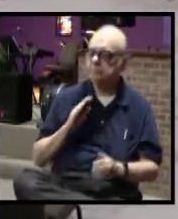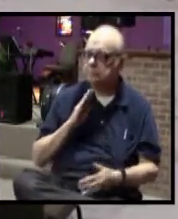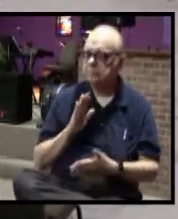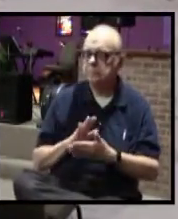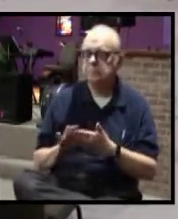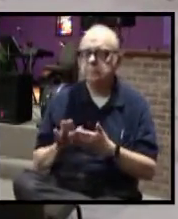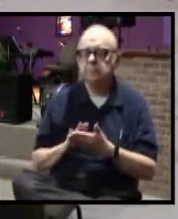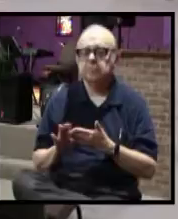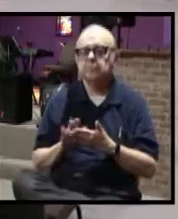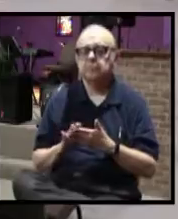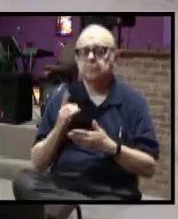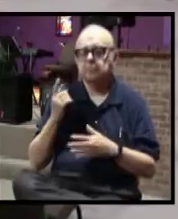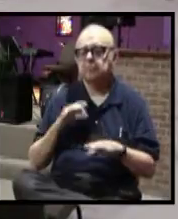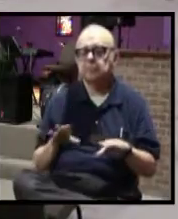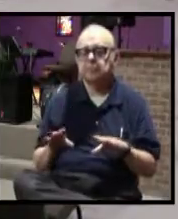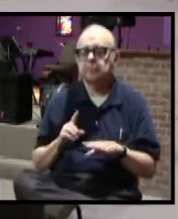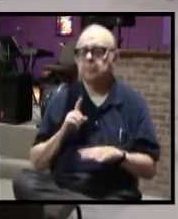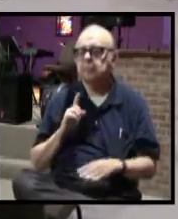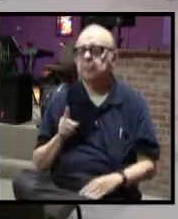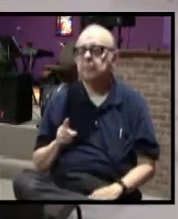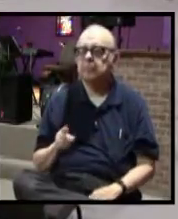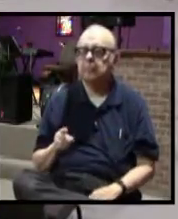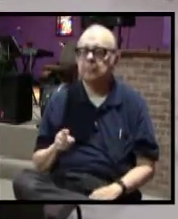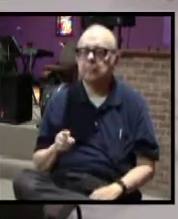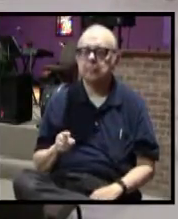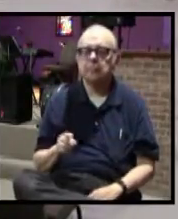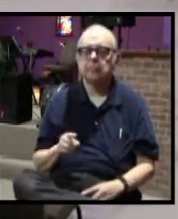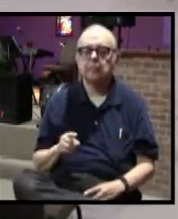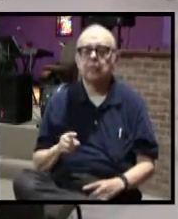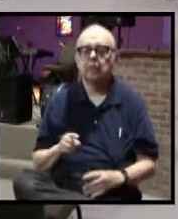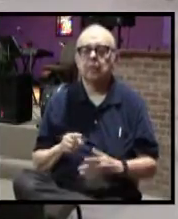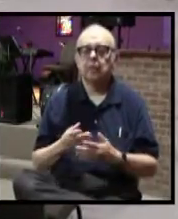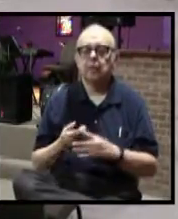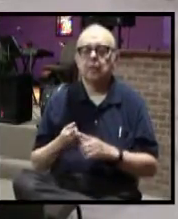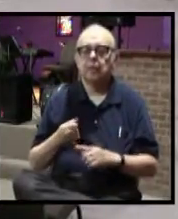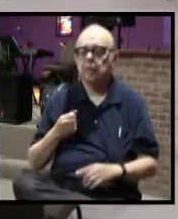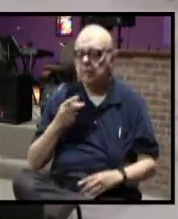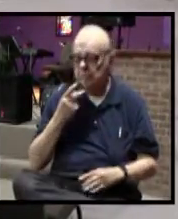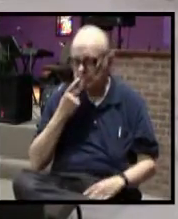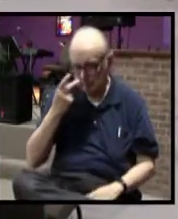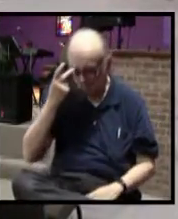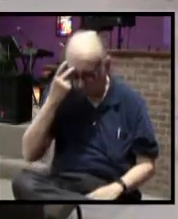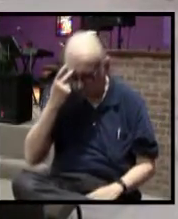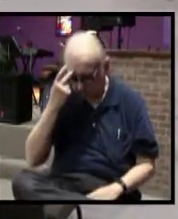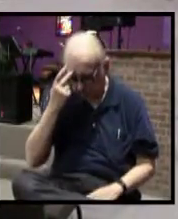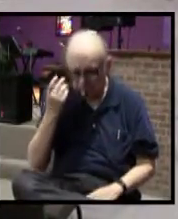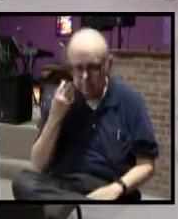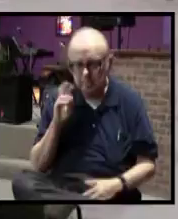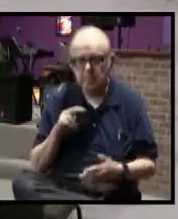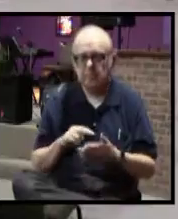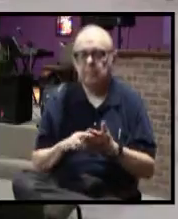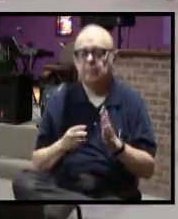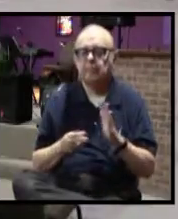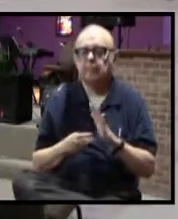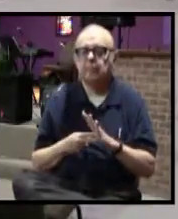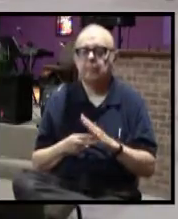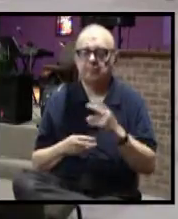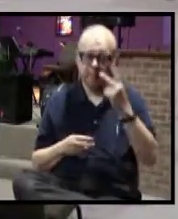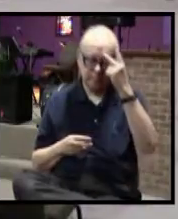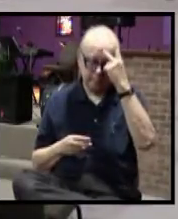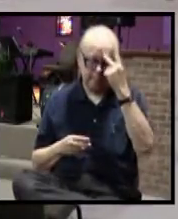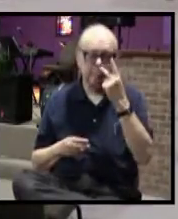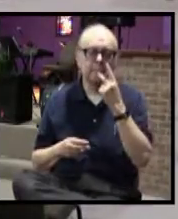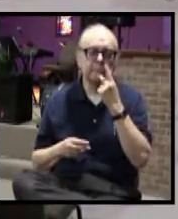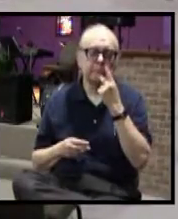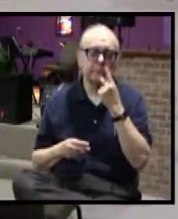which would have been nice had they thought to do so, but by their parents. I don't mean to